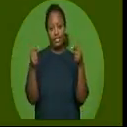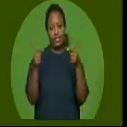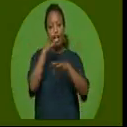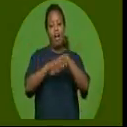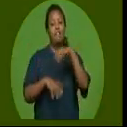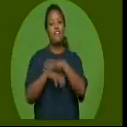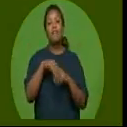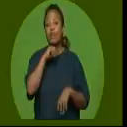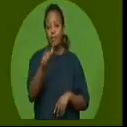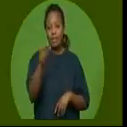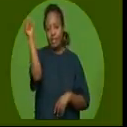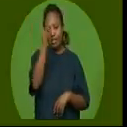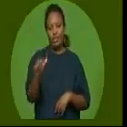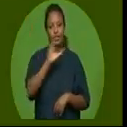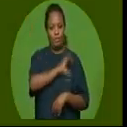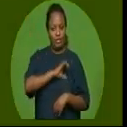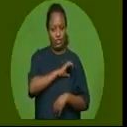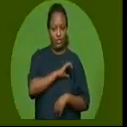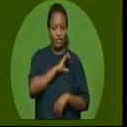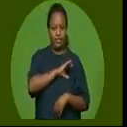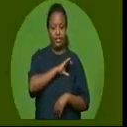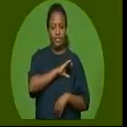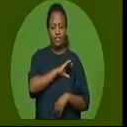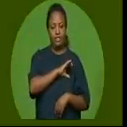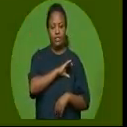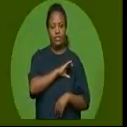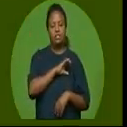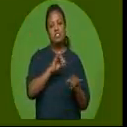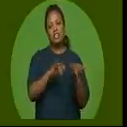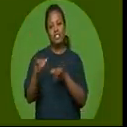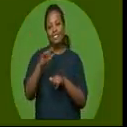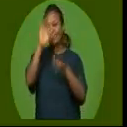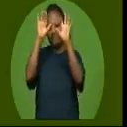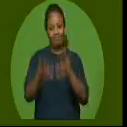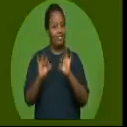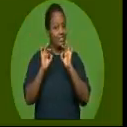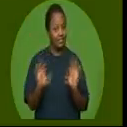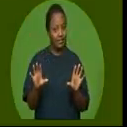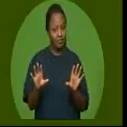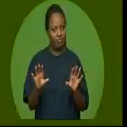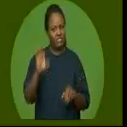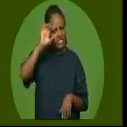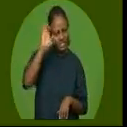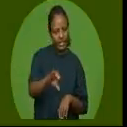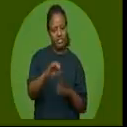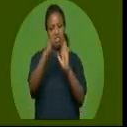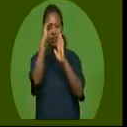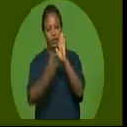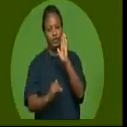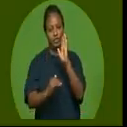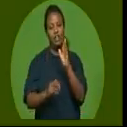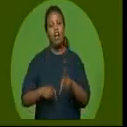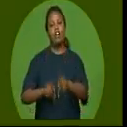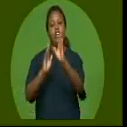Conversely, unfavorable climatic or weather conditions such as drought can seriously